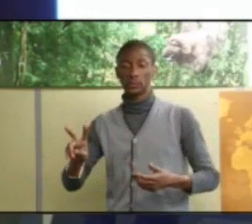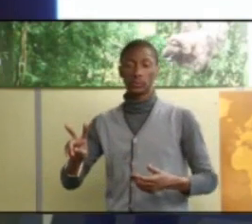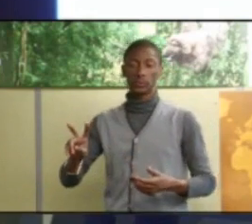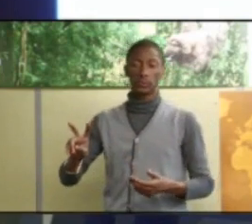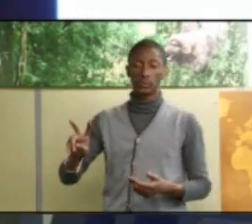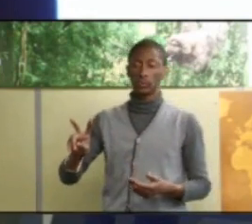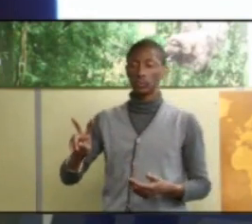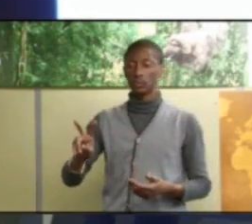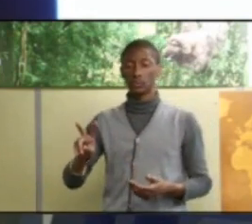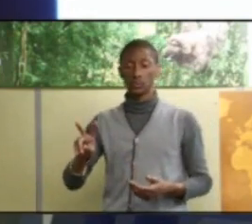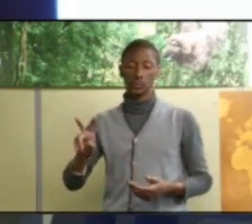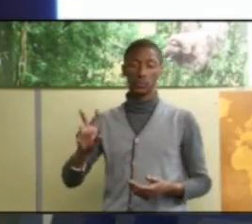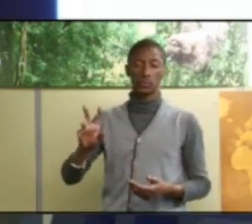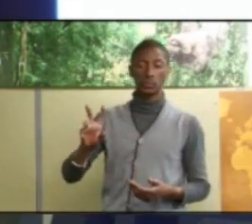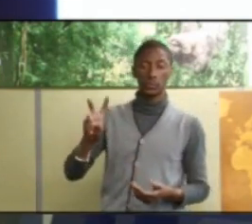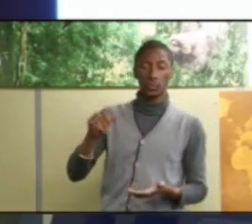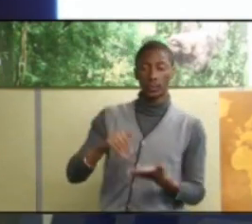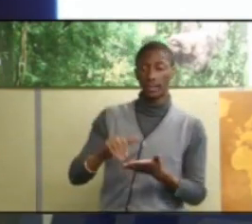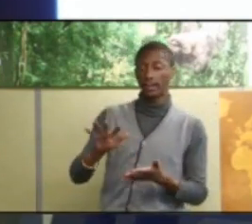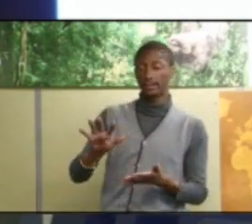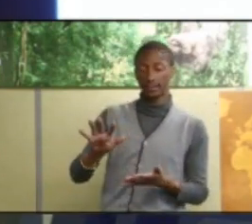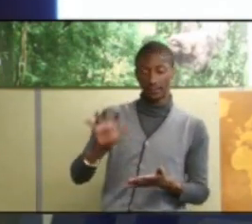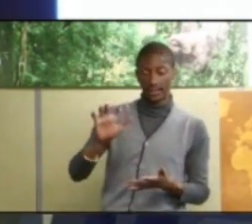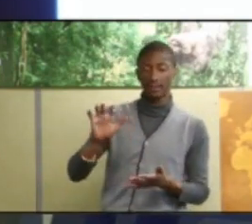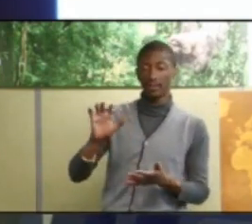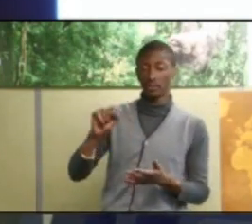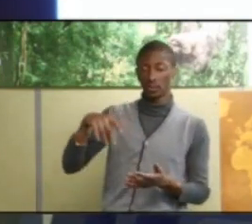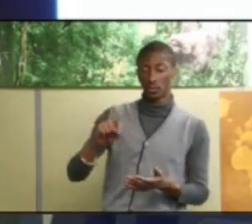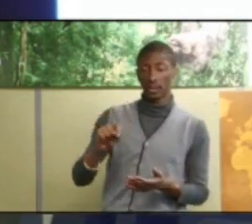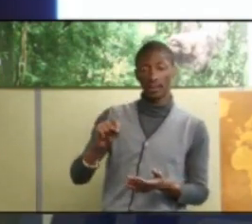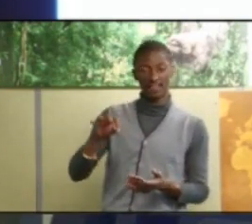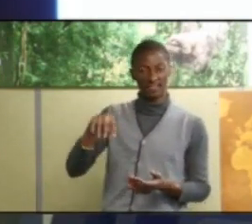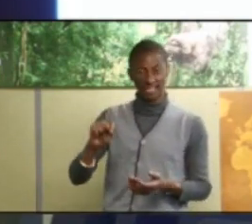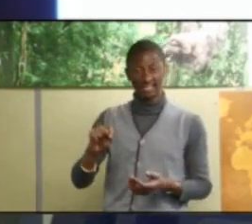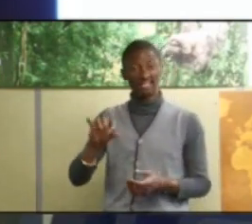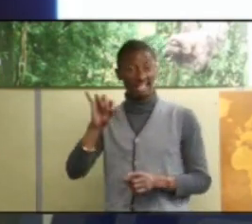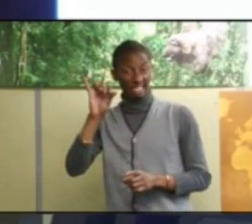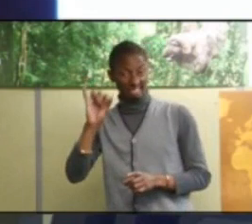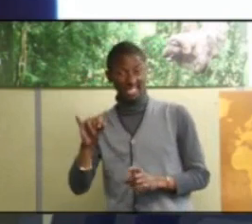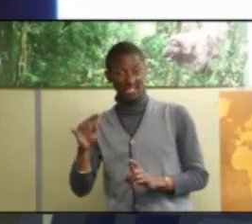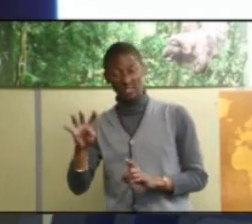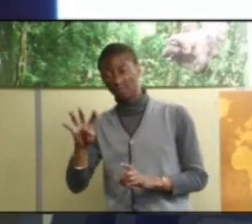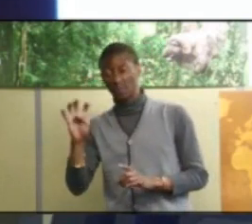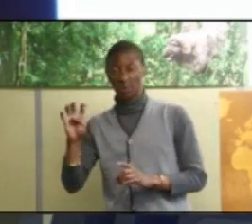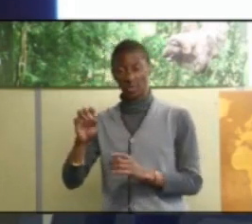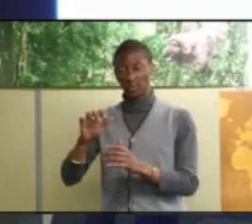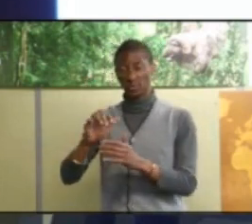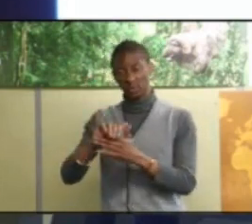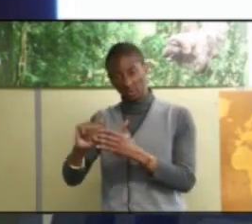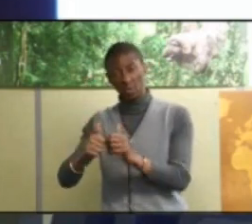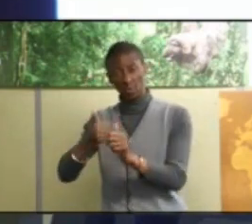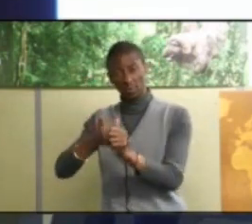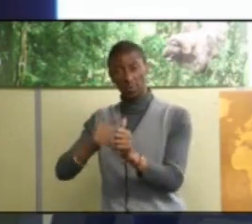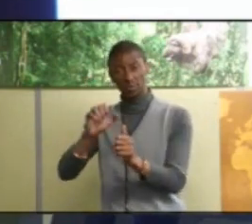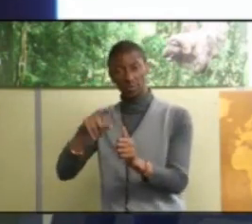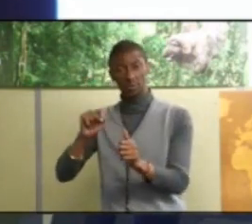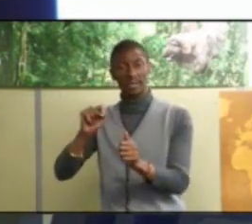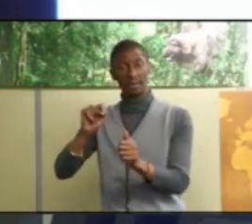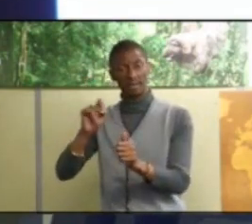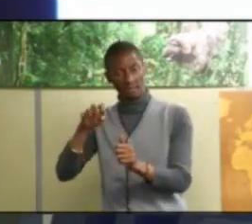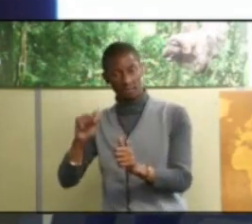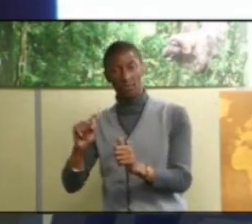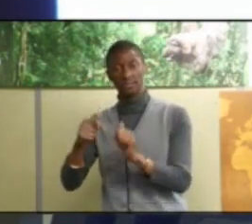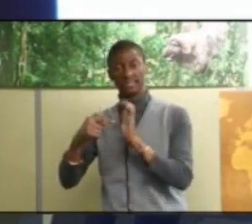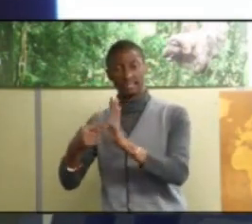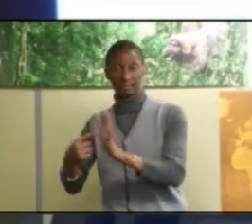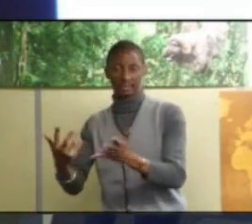2,500 square feet, that's a $400,000 or $400 a square foot exhibit. That I would expect that you